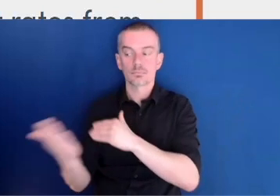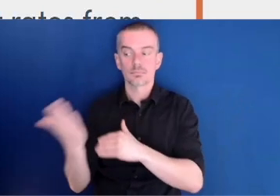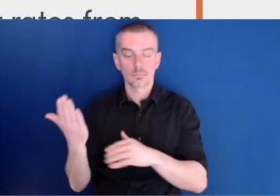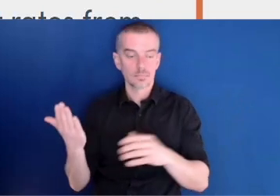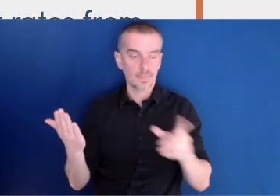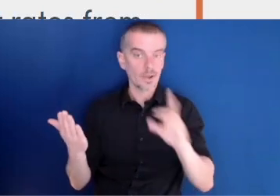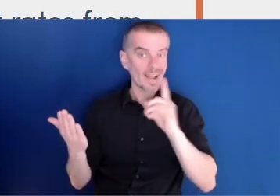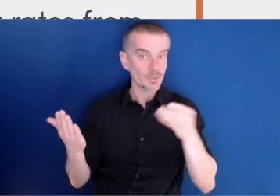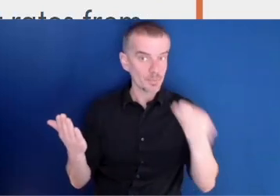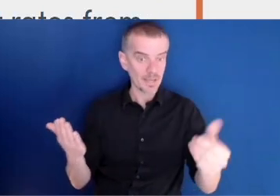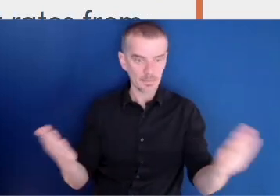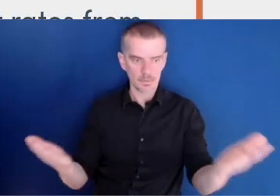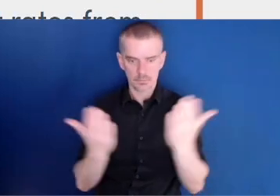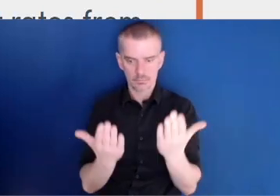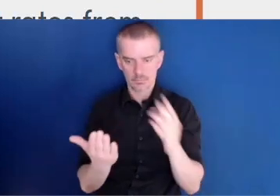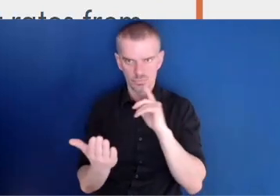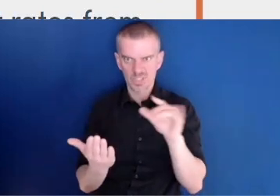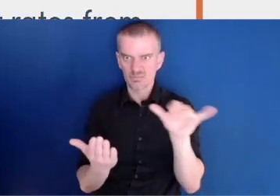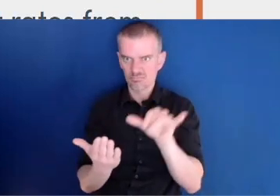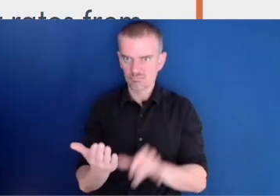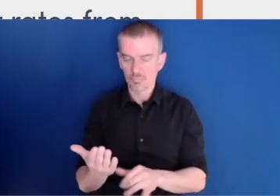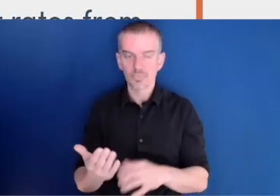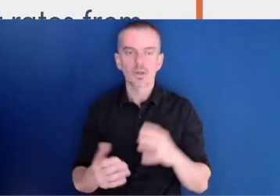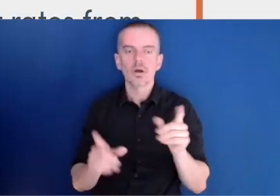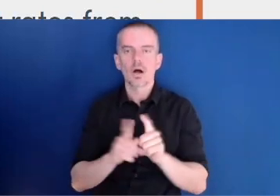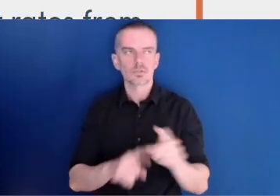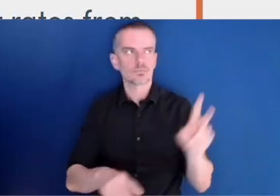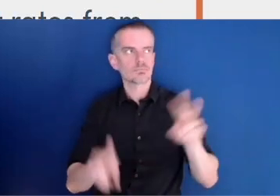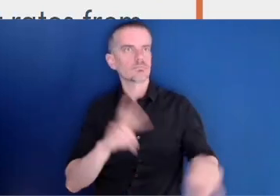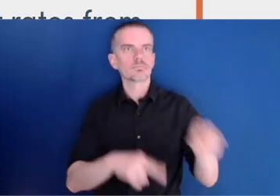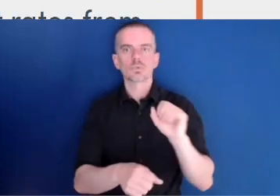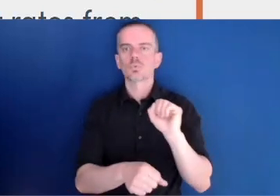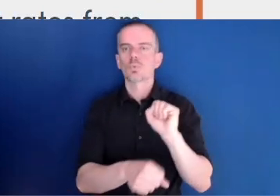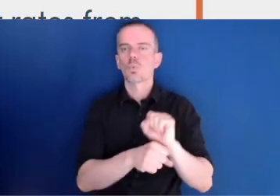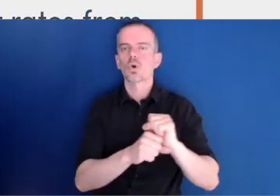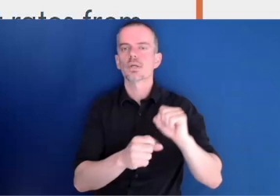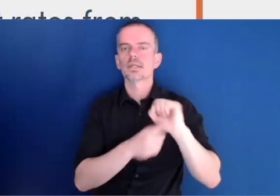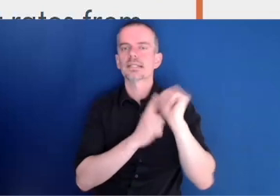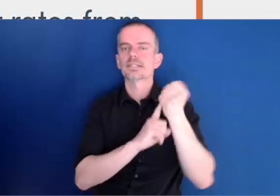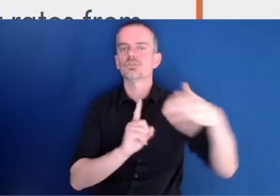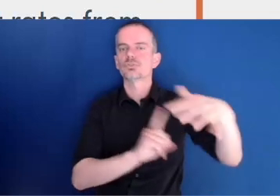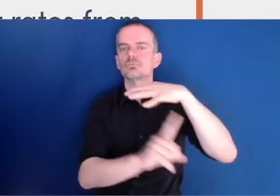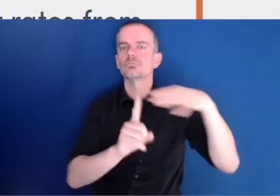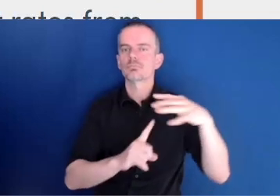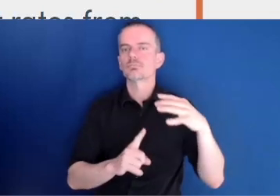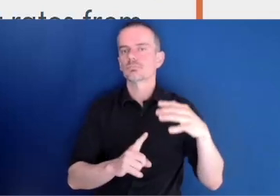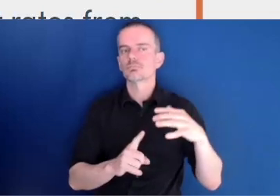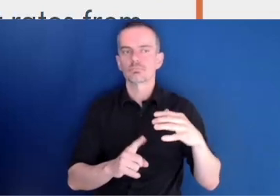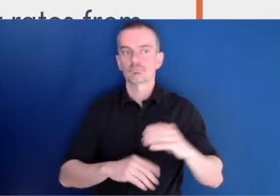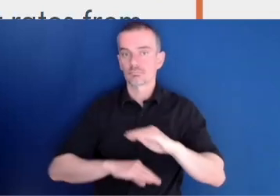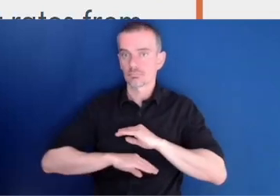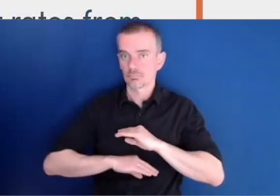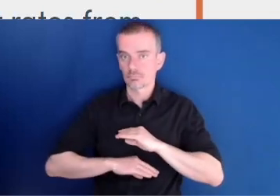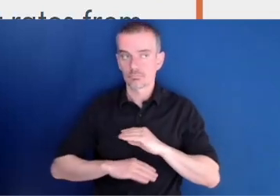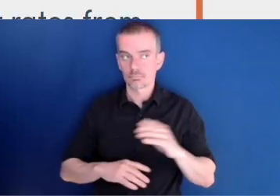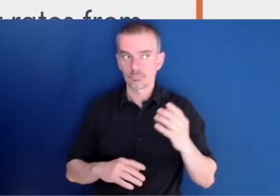paid? And also, are the working conditions what they are, you know, are they meeting the requirements for what they are supposed to